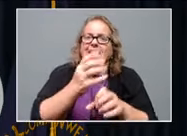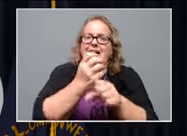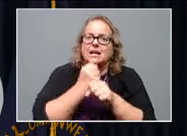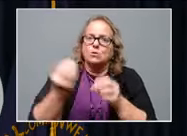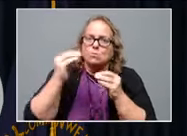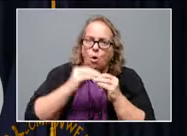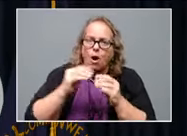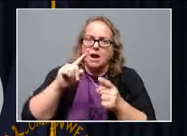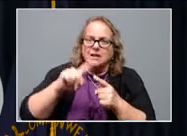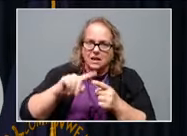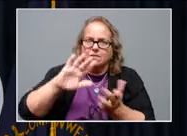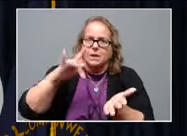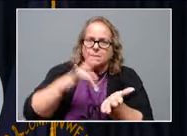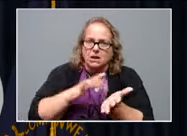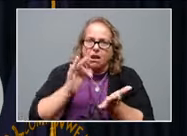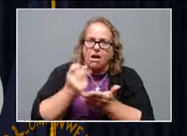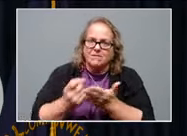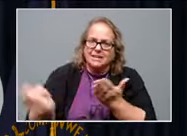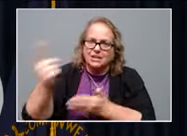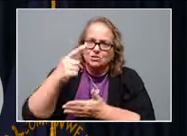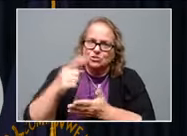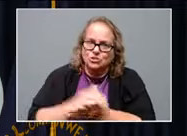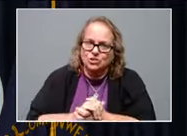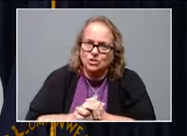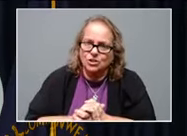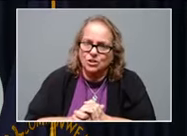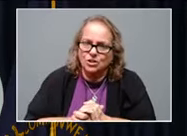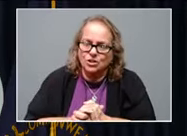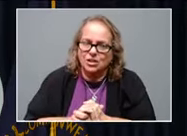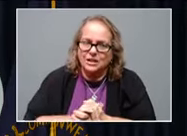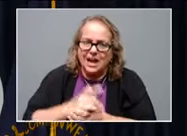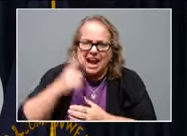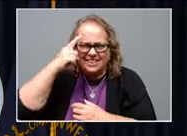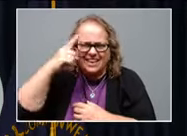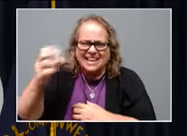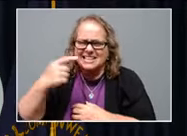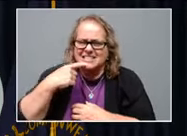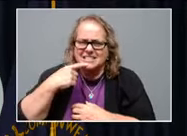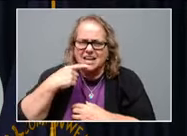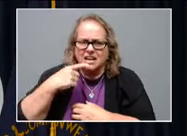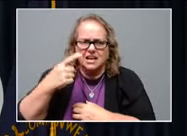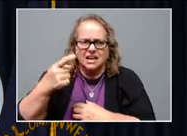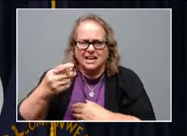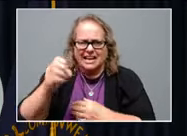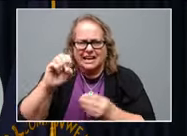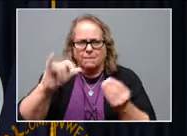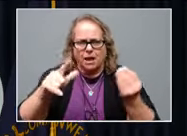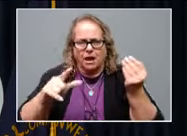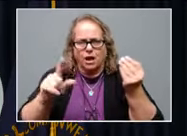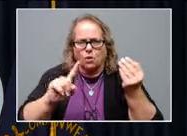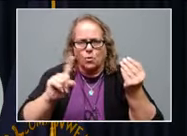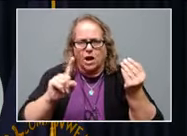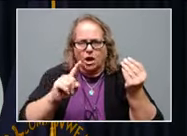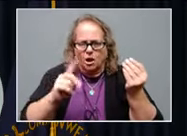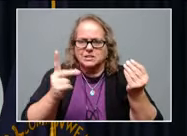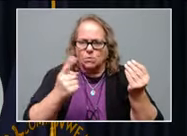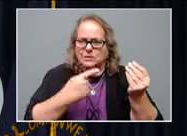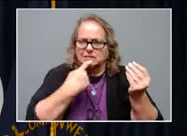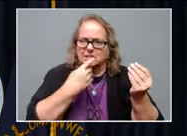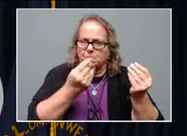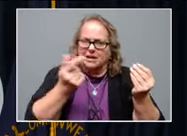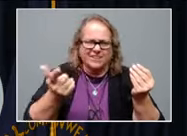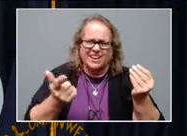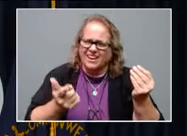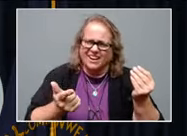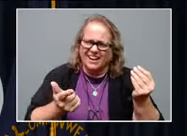year. And I think he said, well, here's an email where someone said there might be some. No, this is accounting, right? The dollars are either in the bank or they're